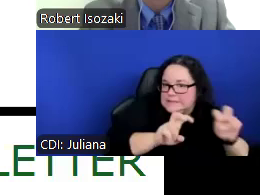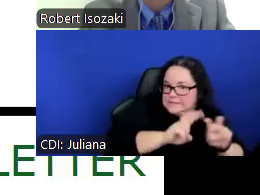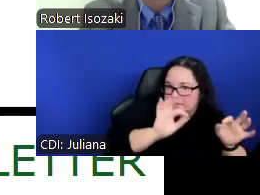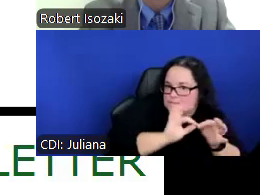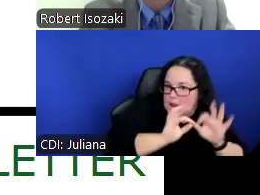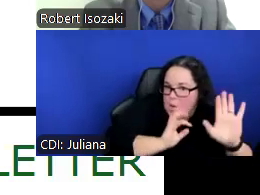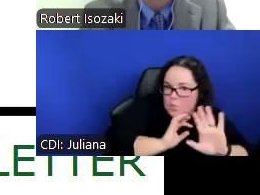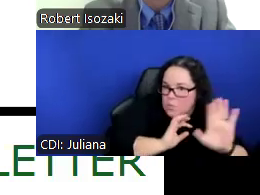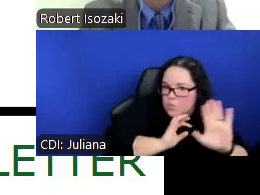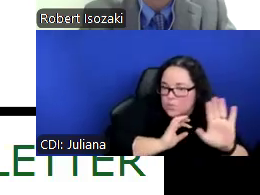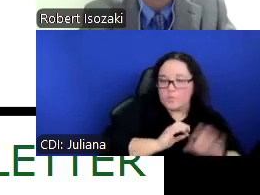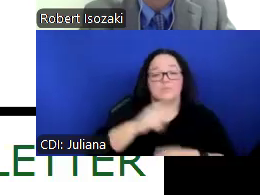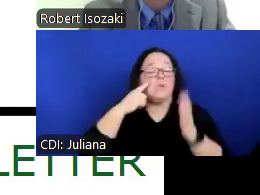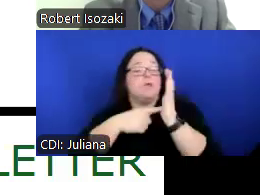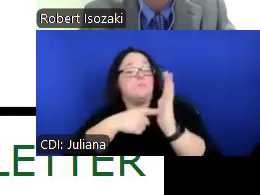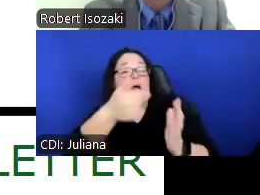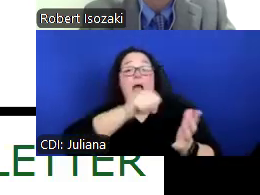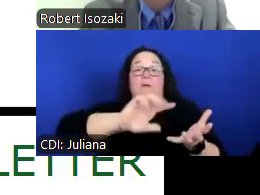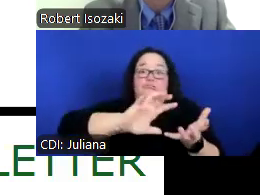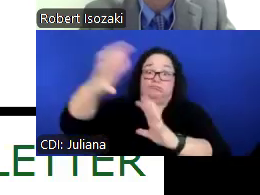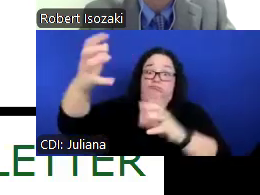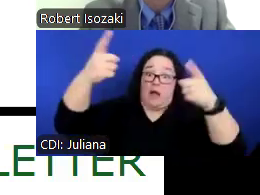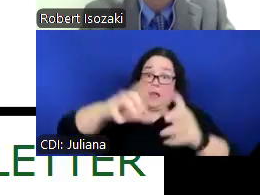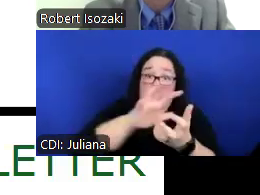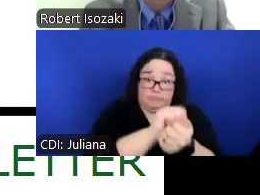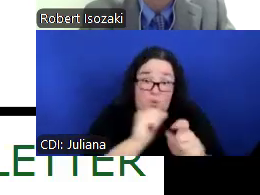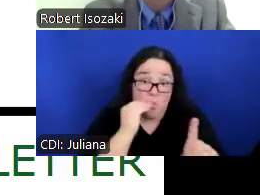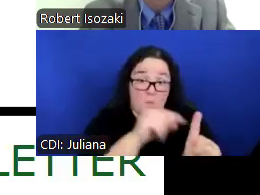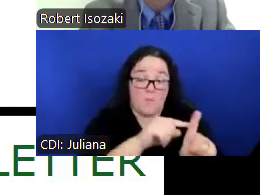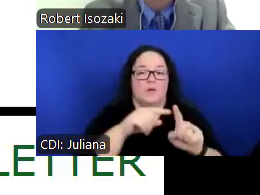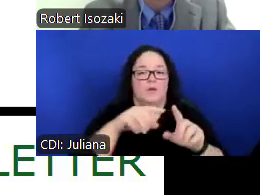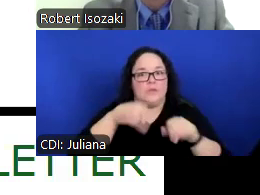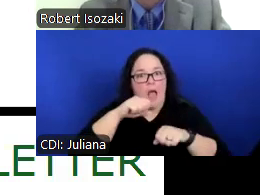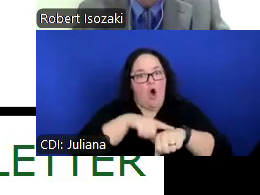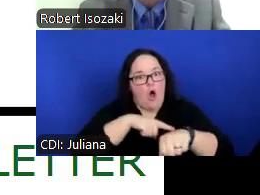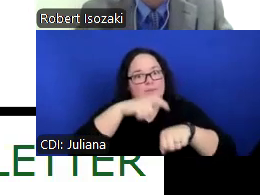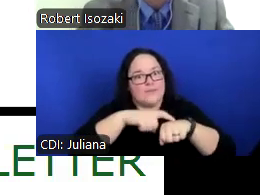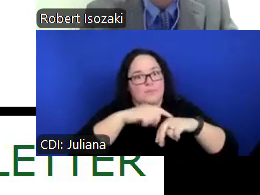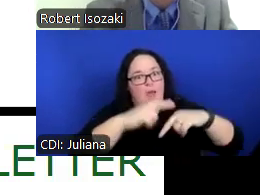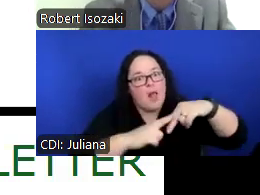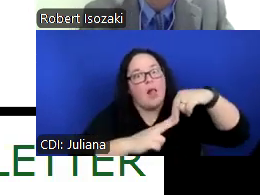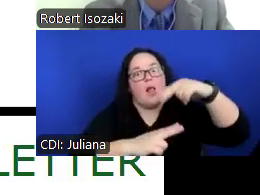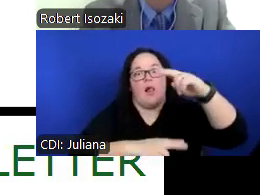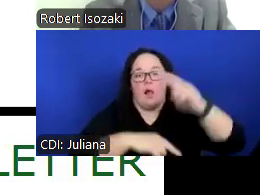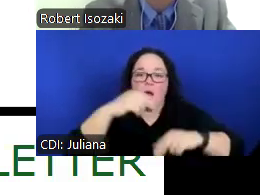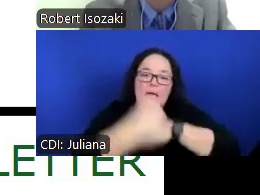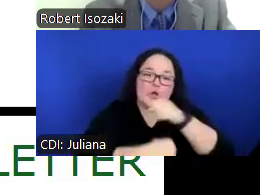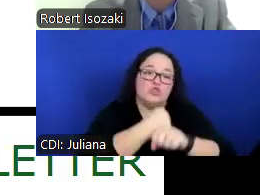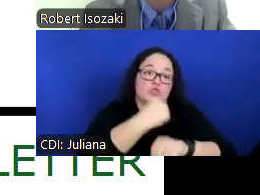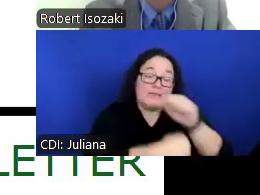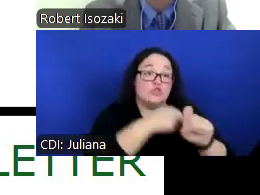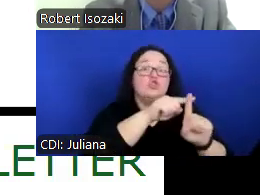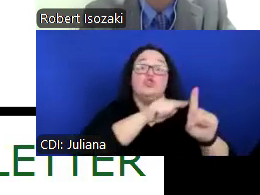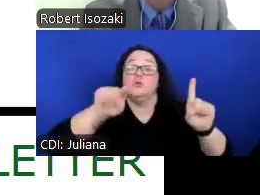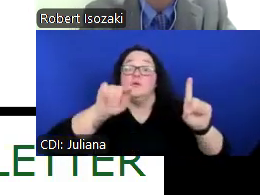property. So the 120% of fair market value rule basically allows for that thing that we all knew about the last